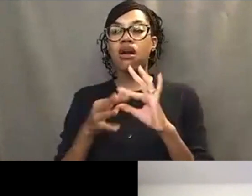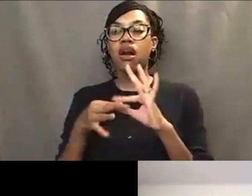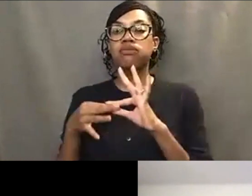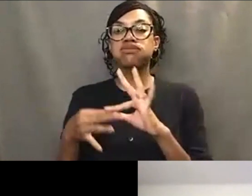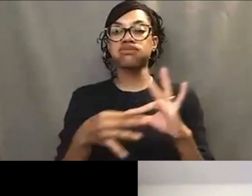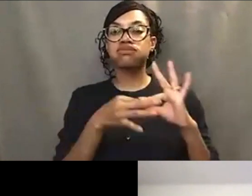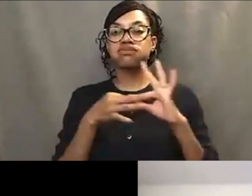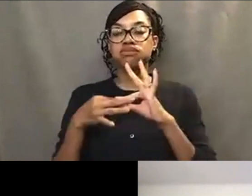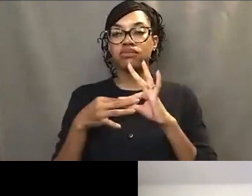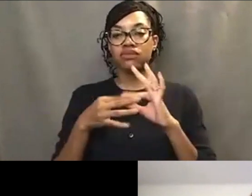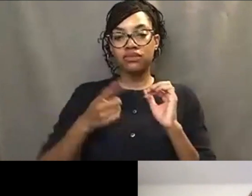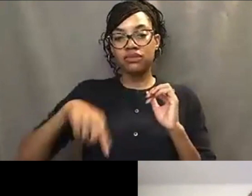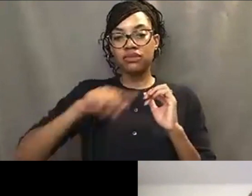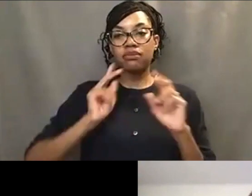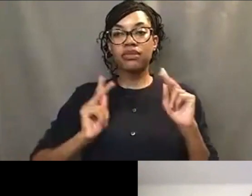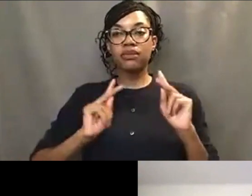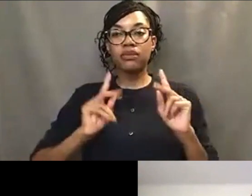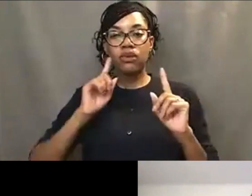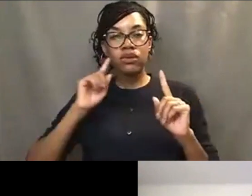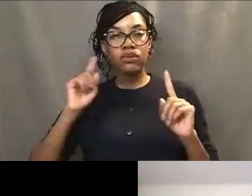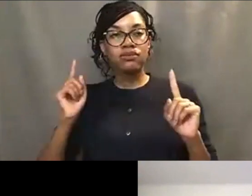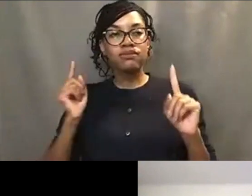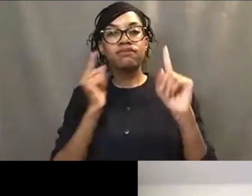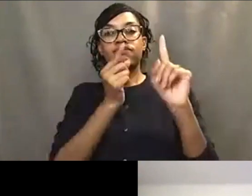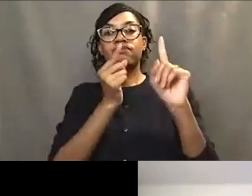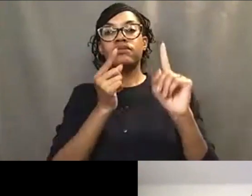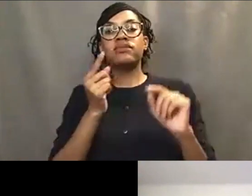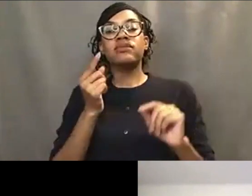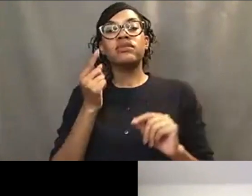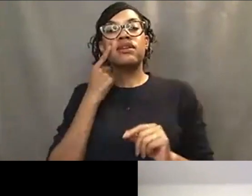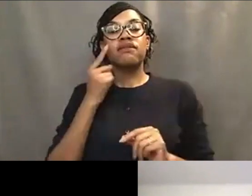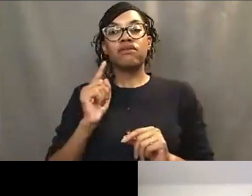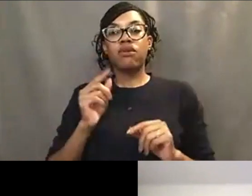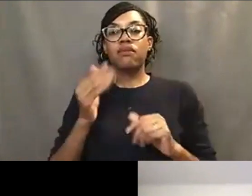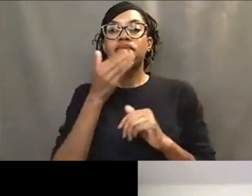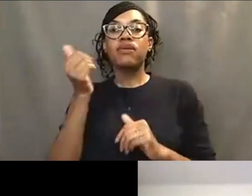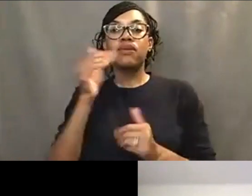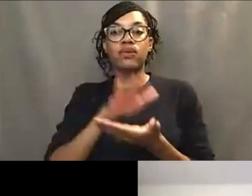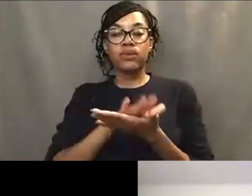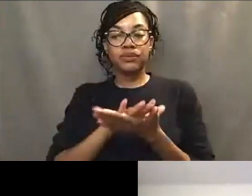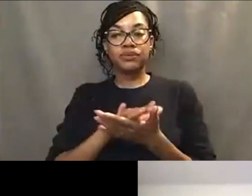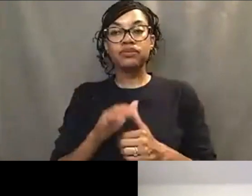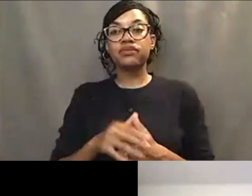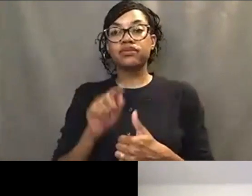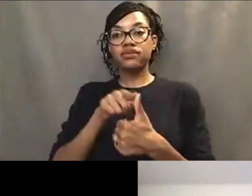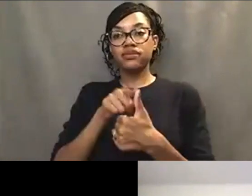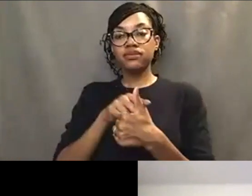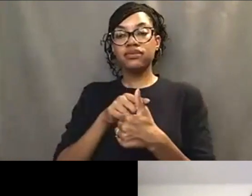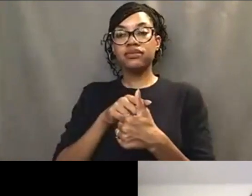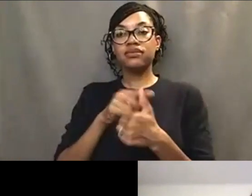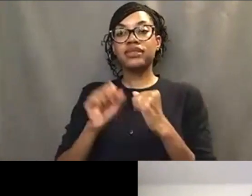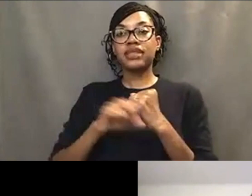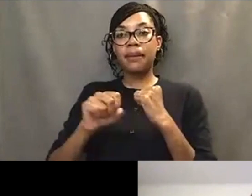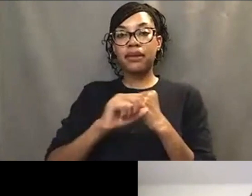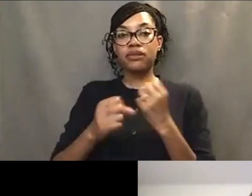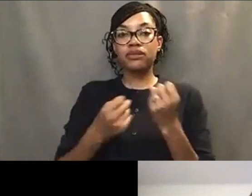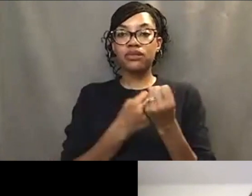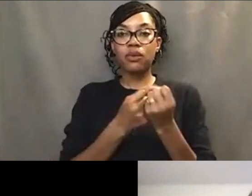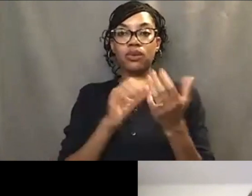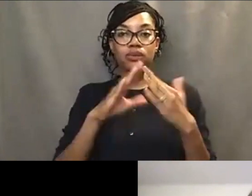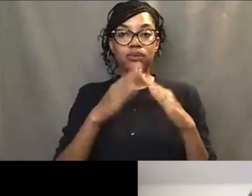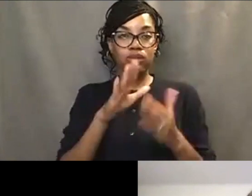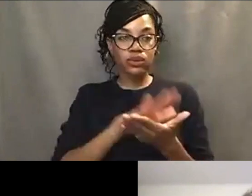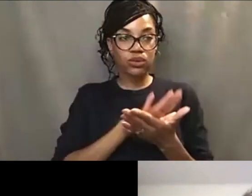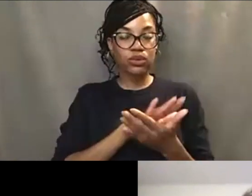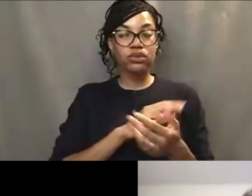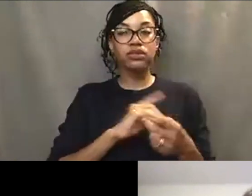justice in schools. The 4 strategic priorities were a campaign to demand community schools, a direct action campaign to